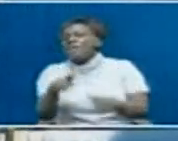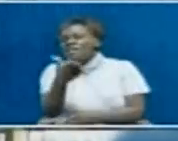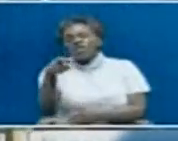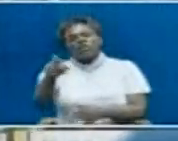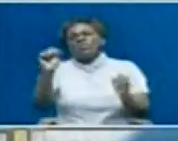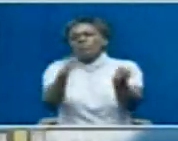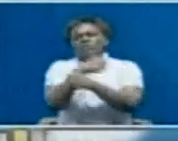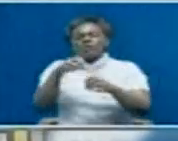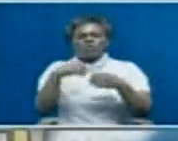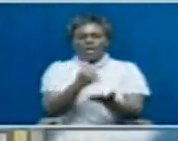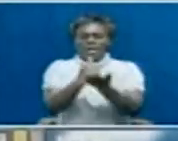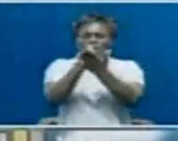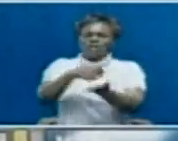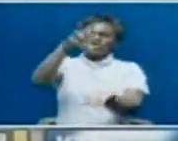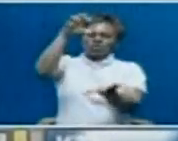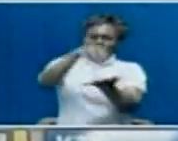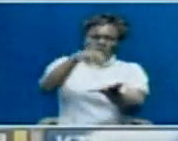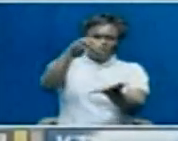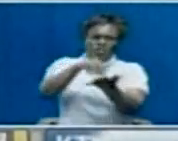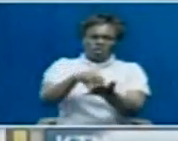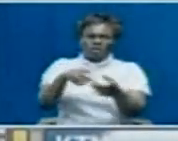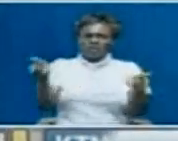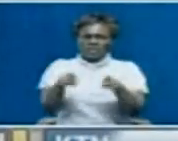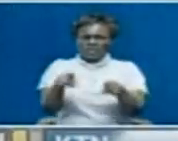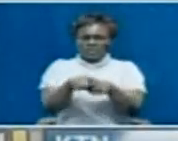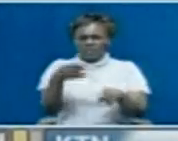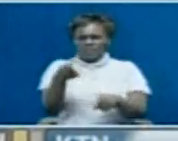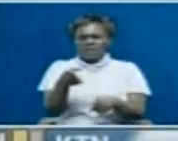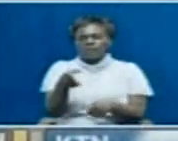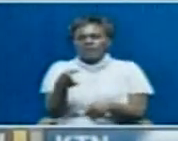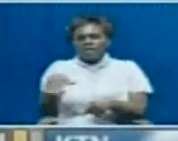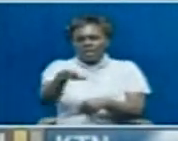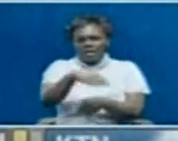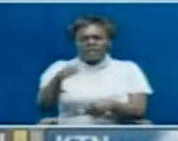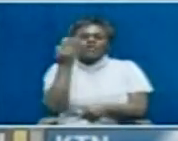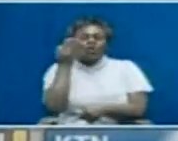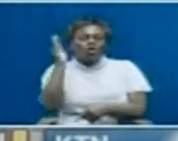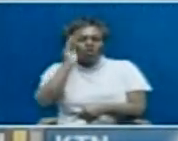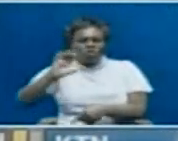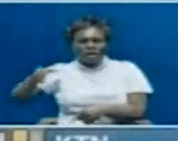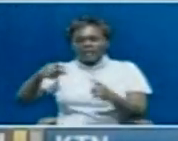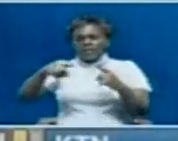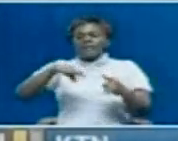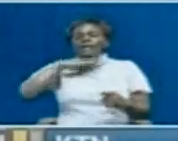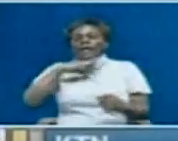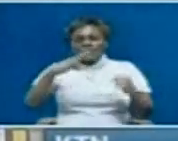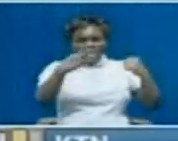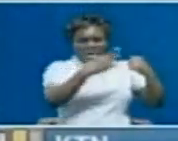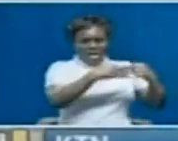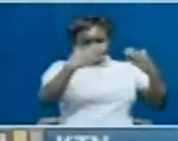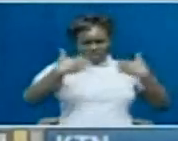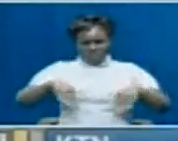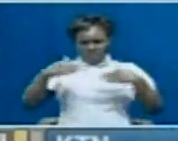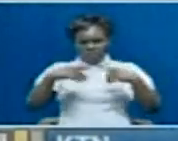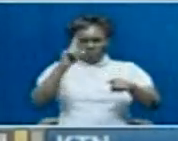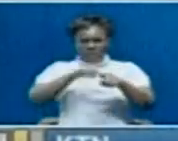ambayo haiwezi katusaidia. The situation is still somewhat volatile here in Garimara area of Isiolo County following the death of 8 people in the conflict. And